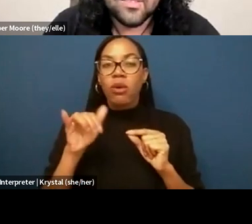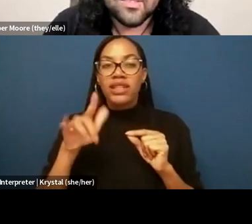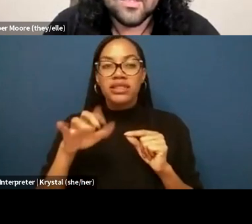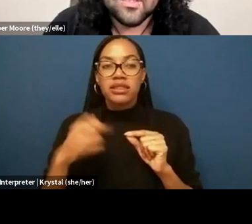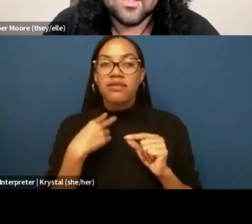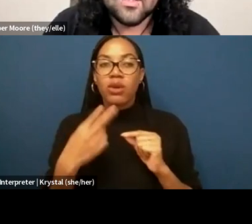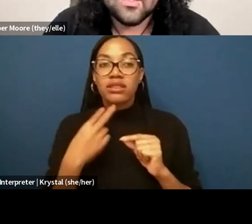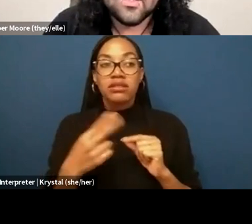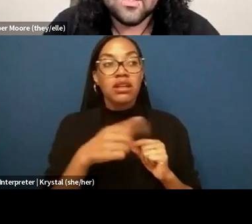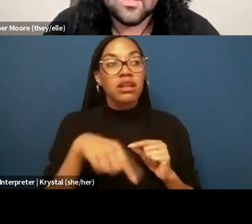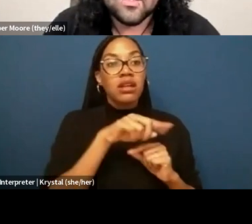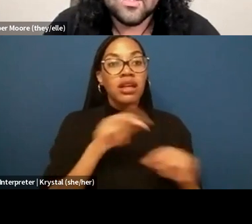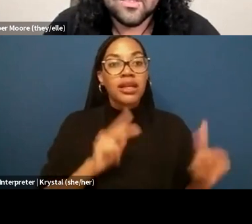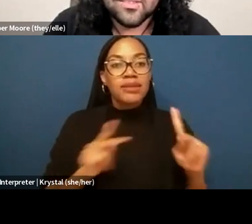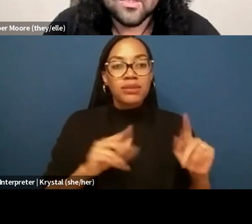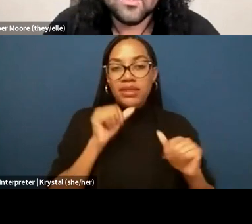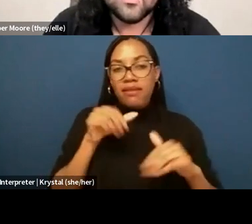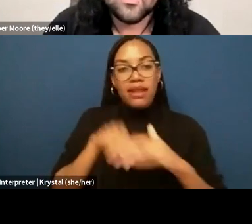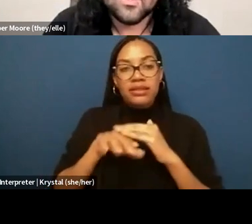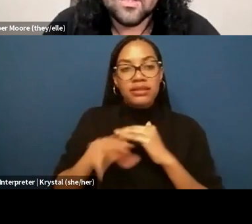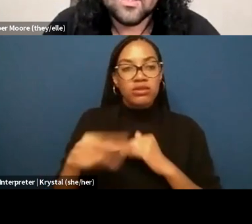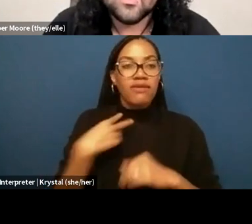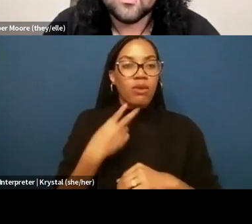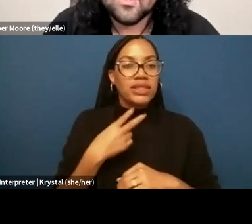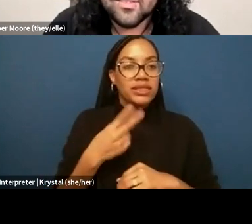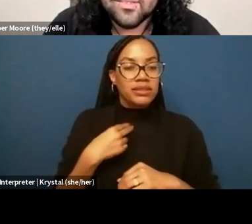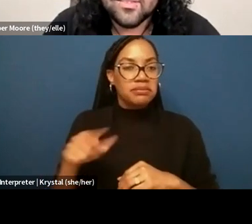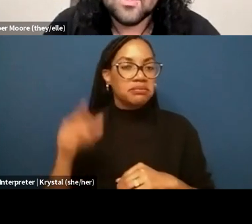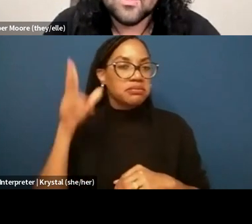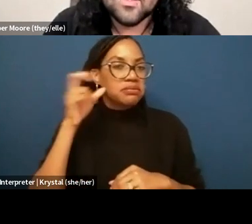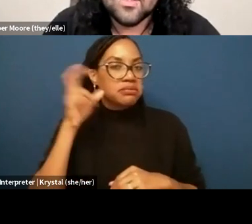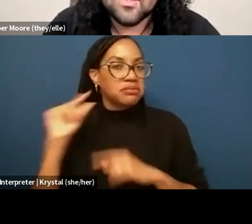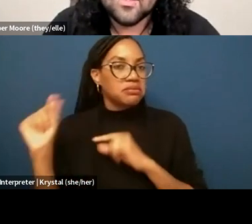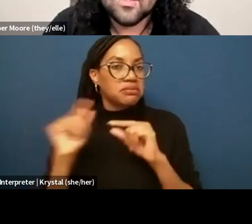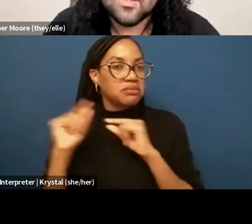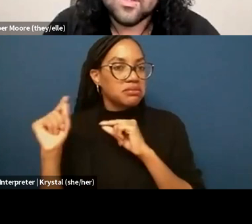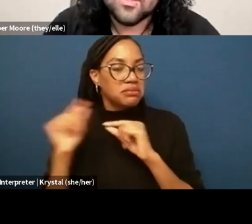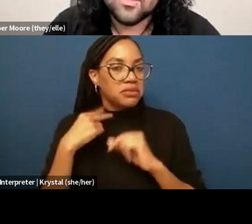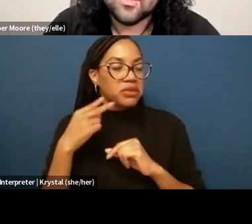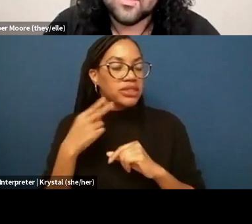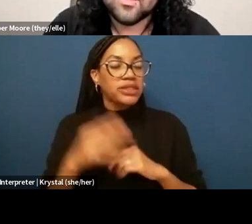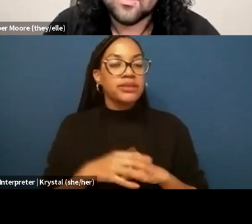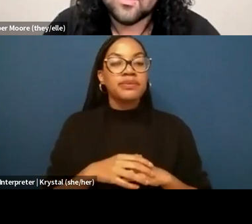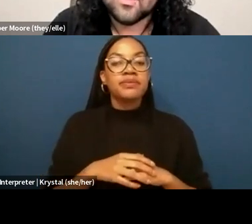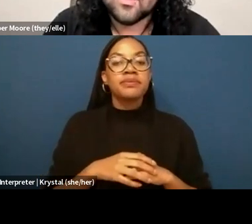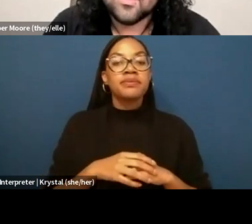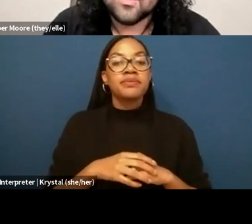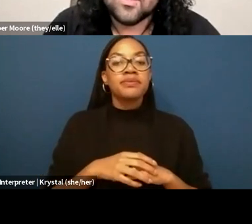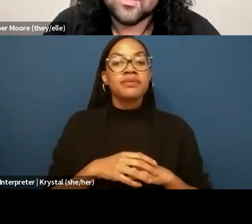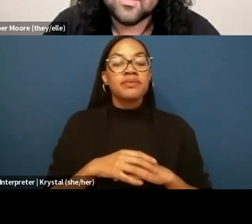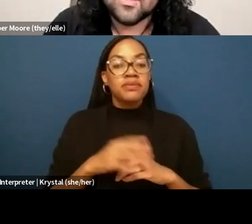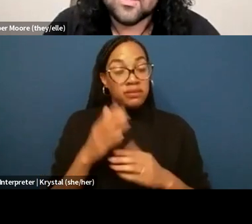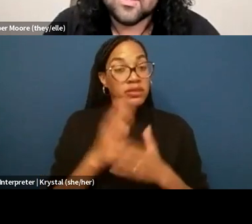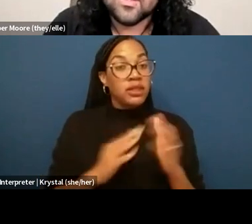to consciously have access to. And some folks who were operating from more of a